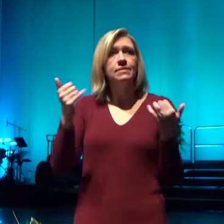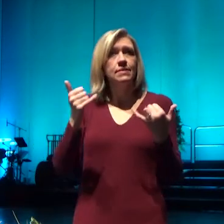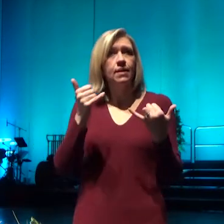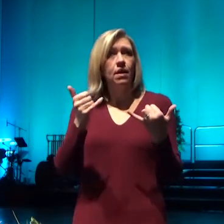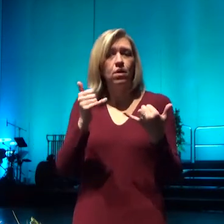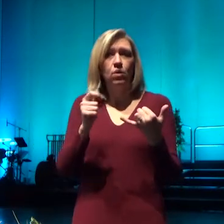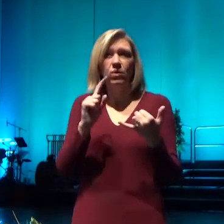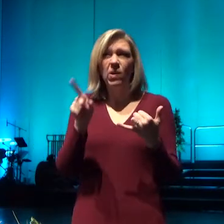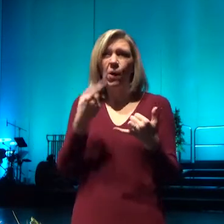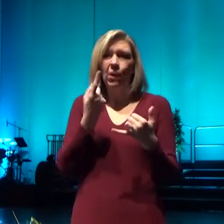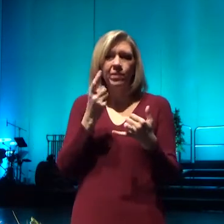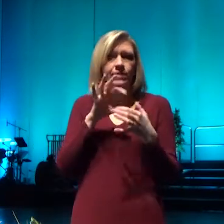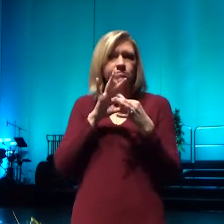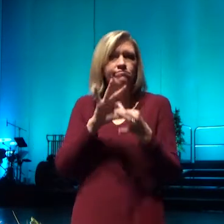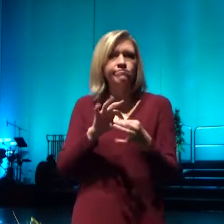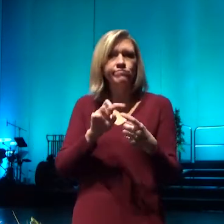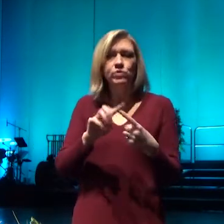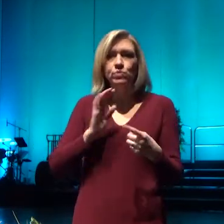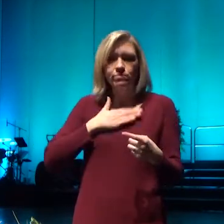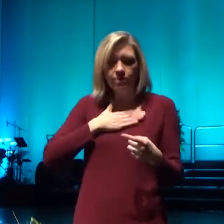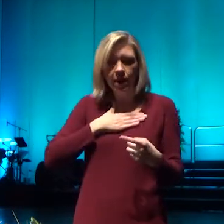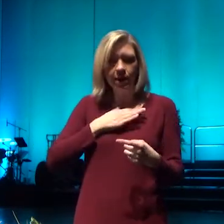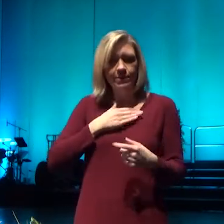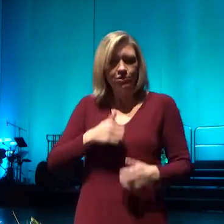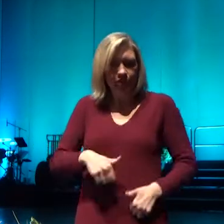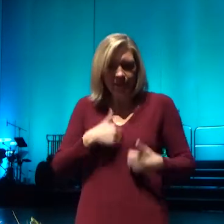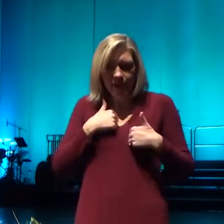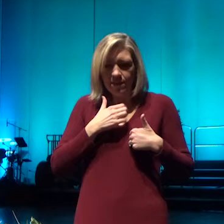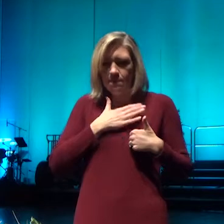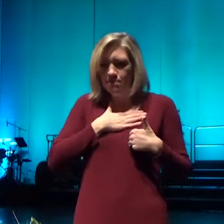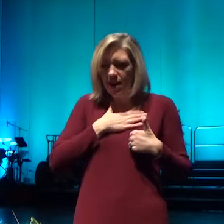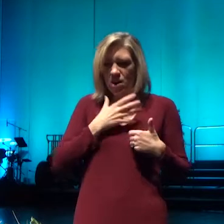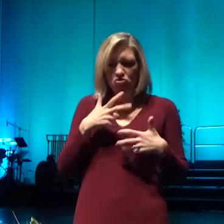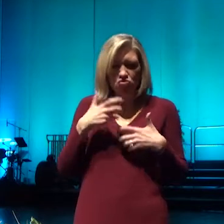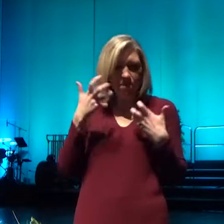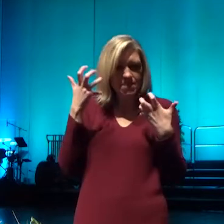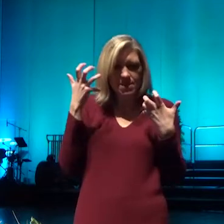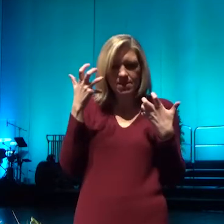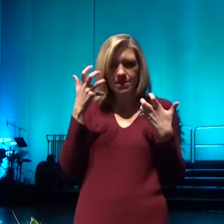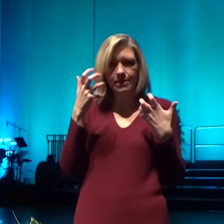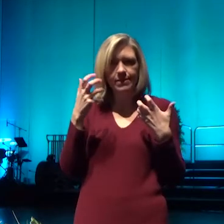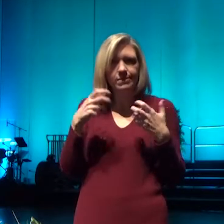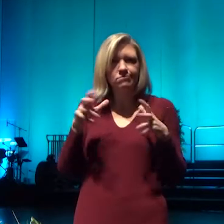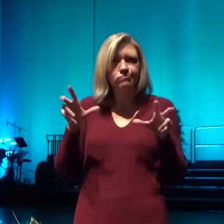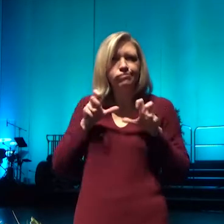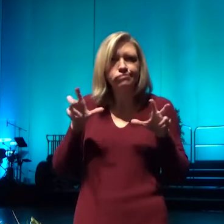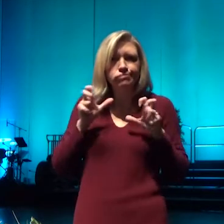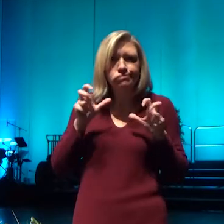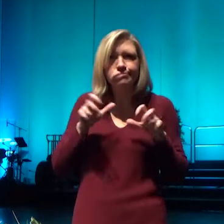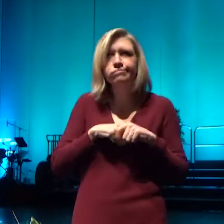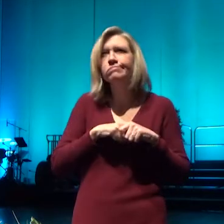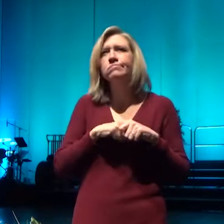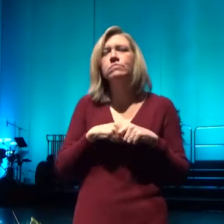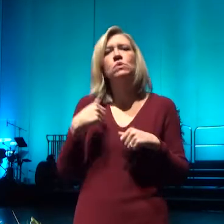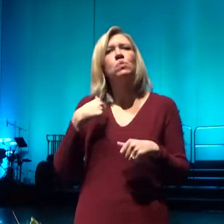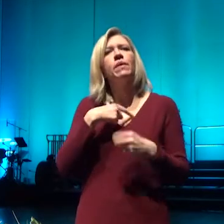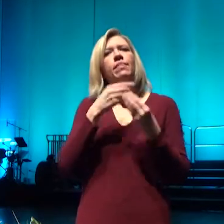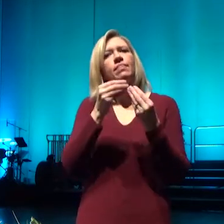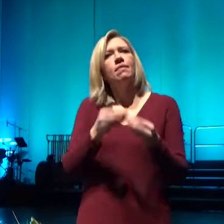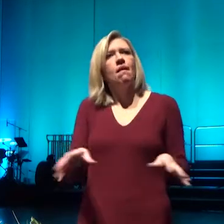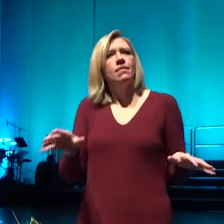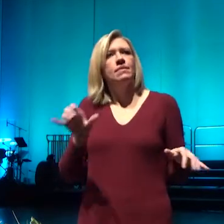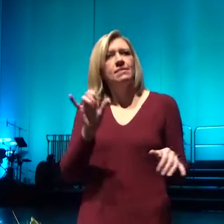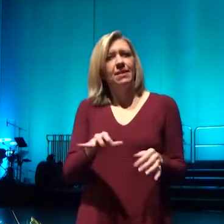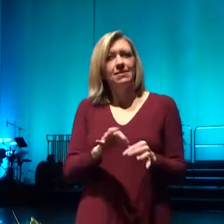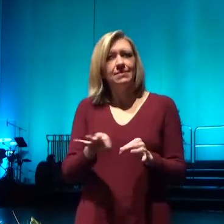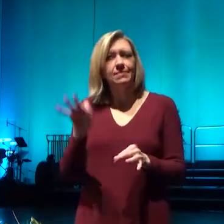we only got attached to our own survival and our own kind of grumpy materialism. We get lost in that